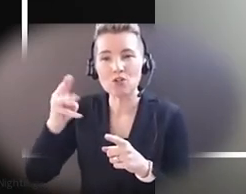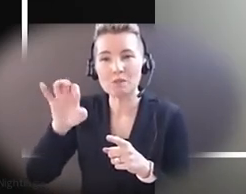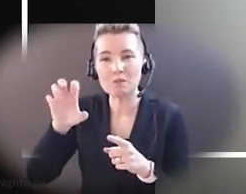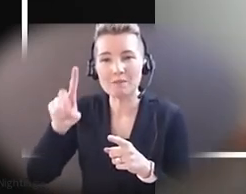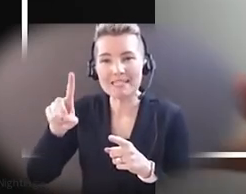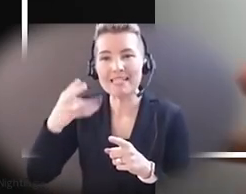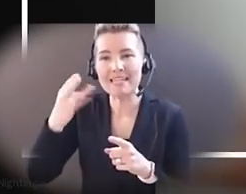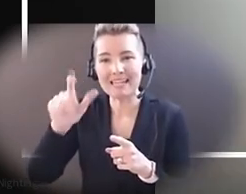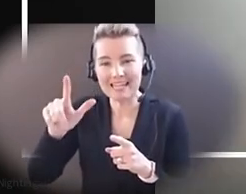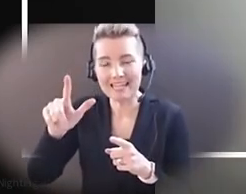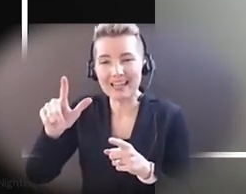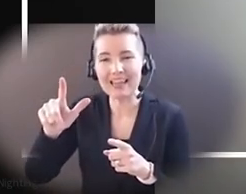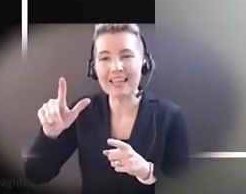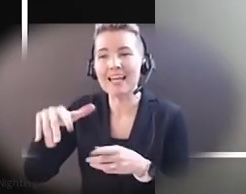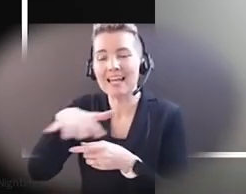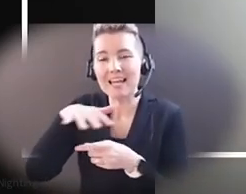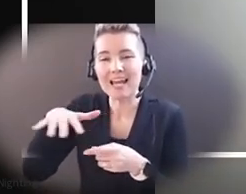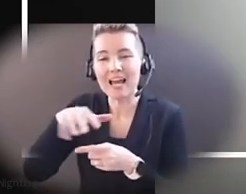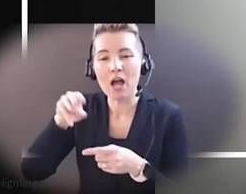Richmond Hill, Markham,